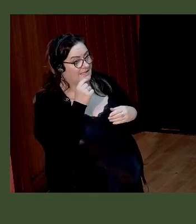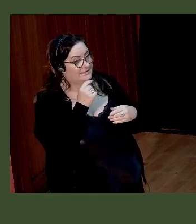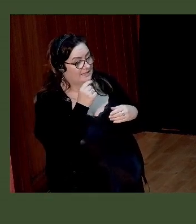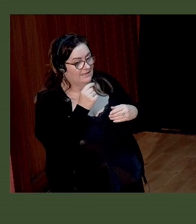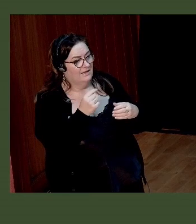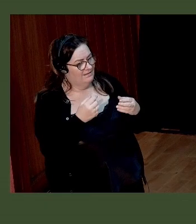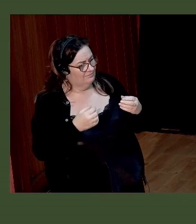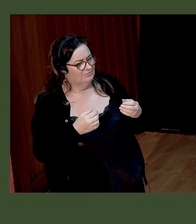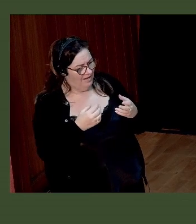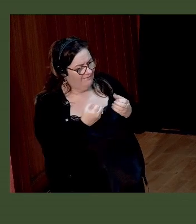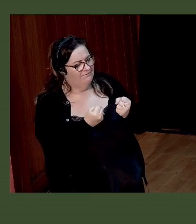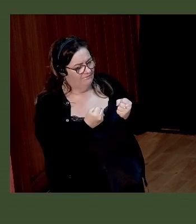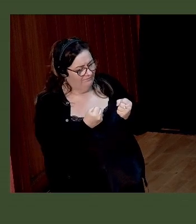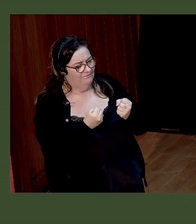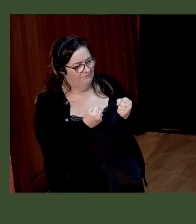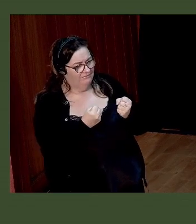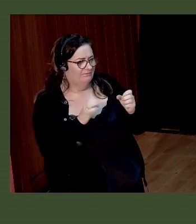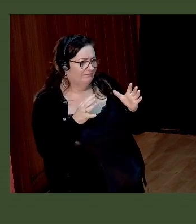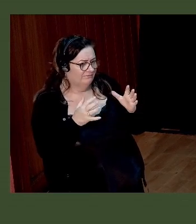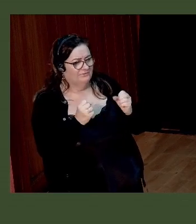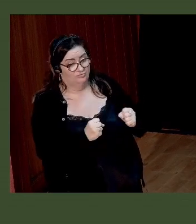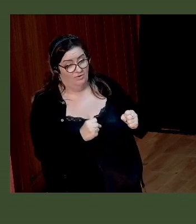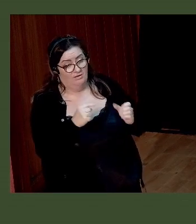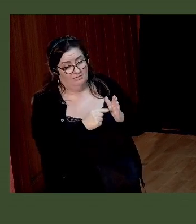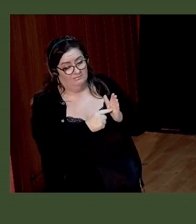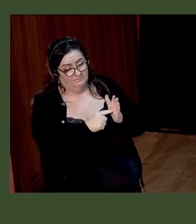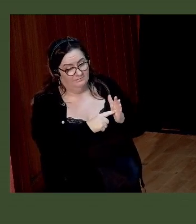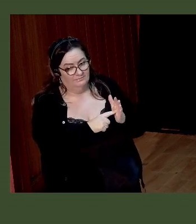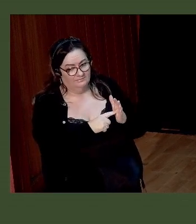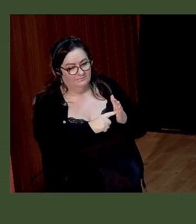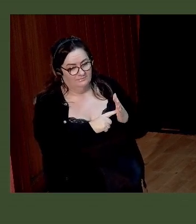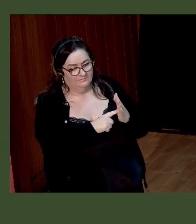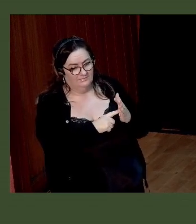had substance. The act of